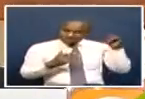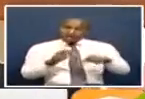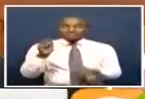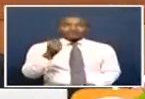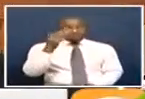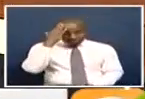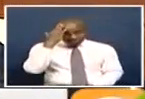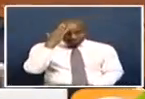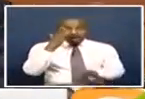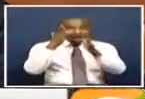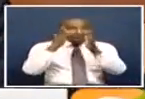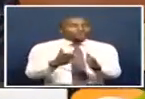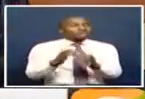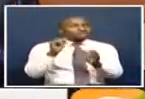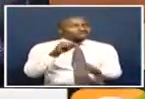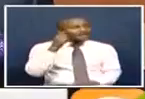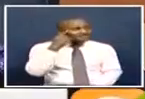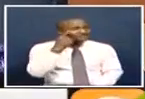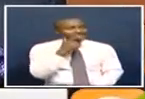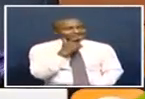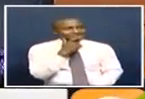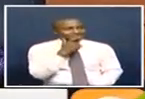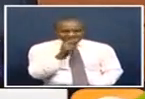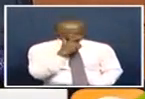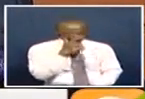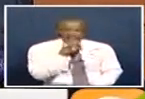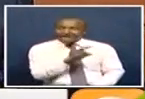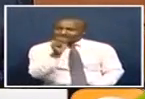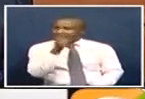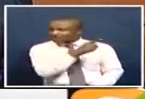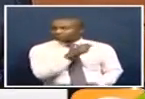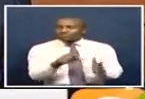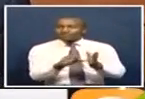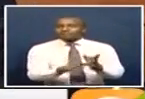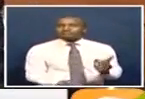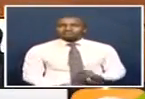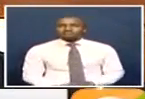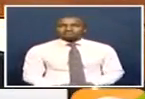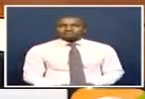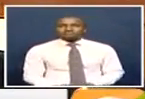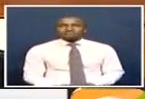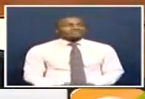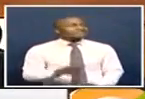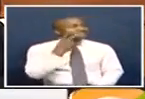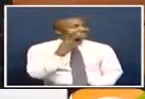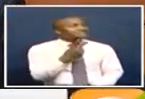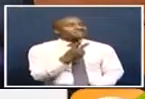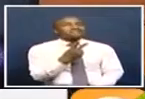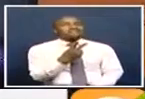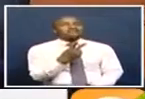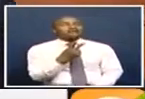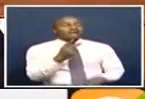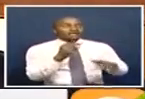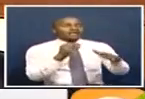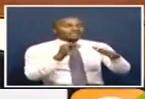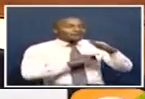somebody would assume what Kenya is from right away from the airport. When he sees our immigration officers, if they are not well dressed,